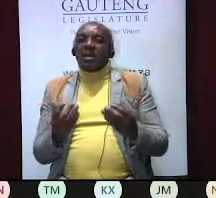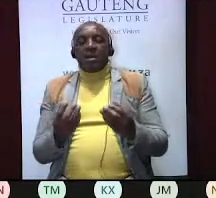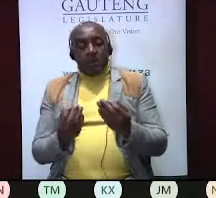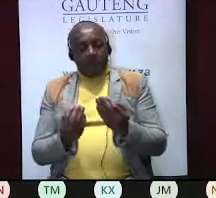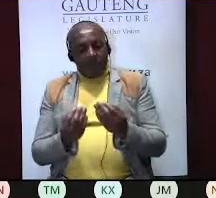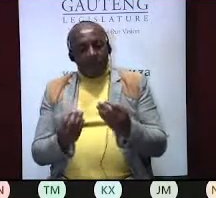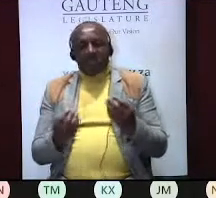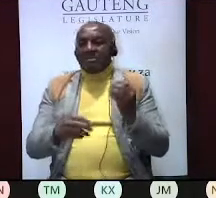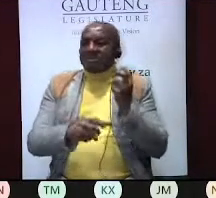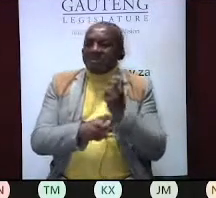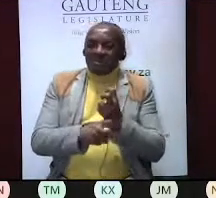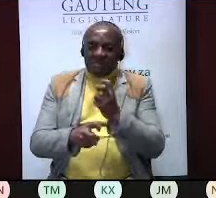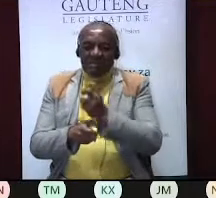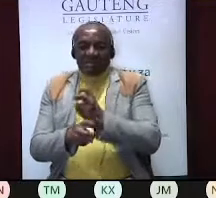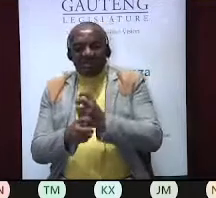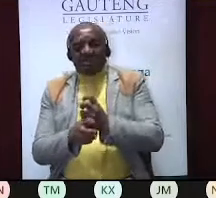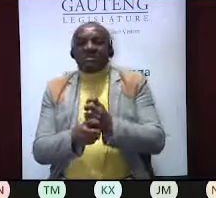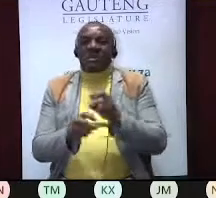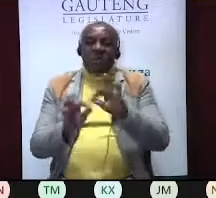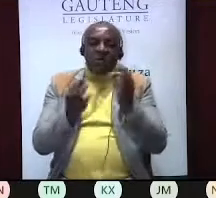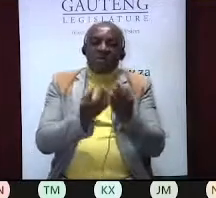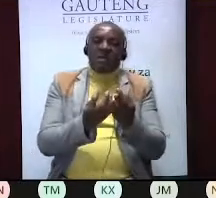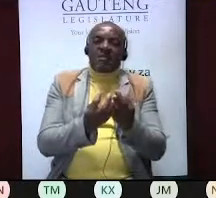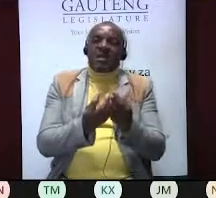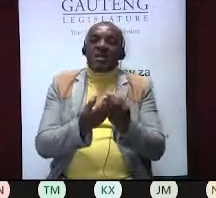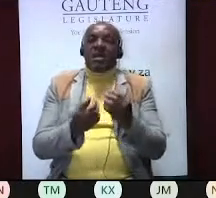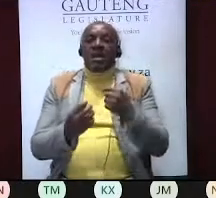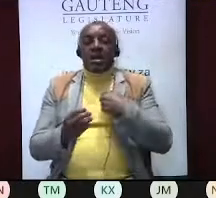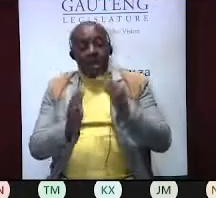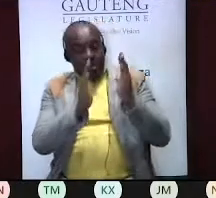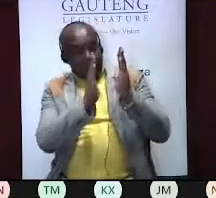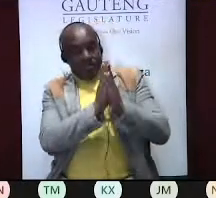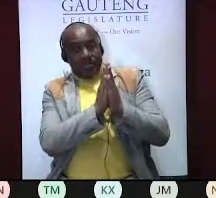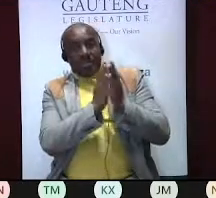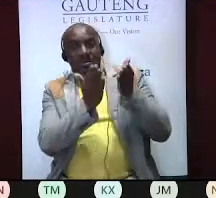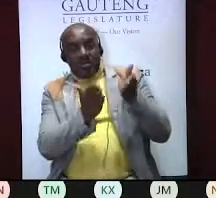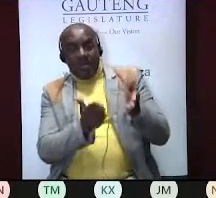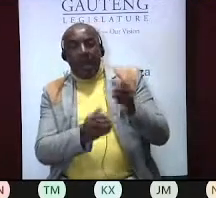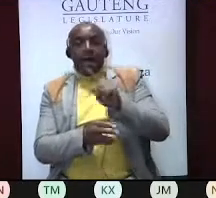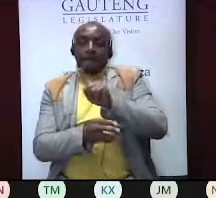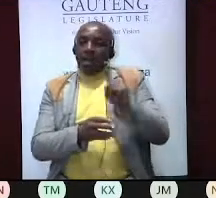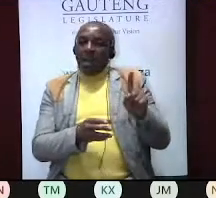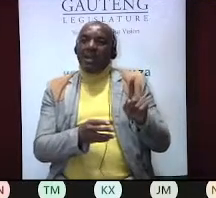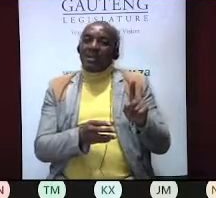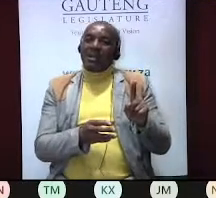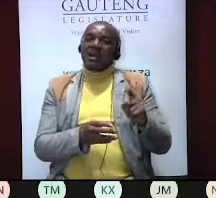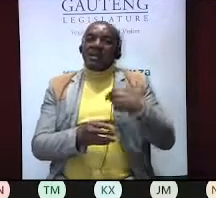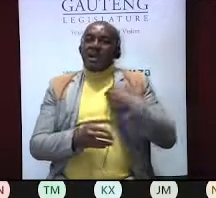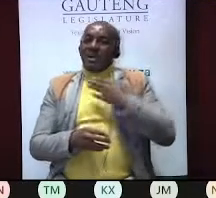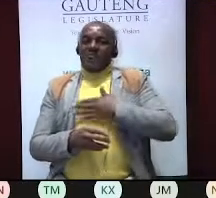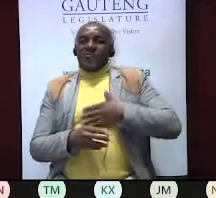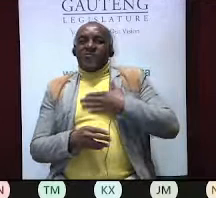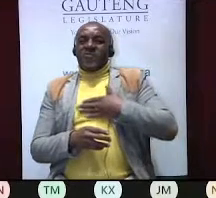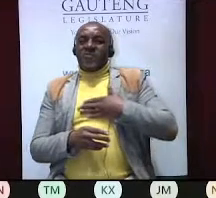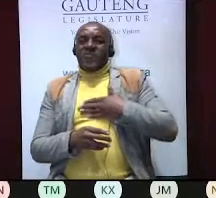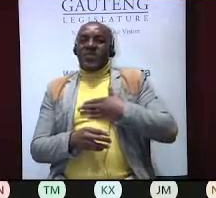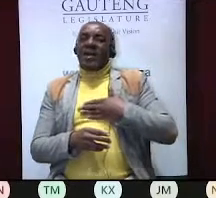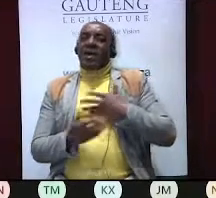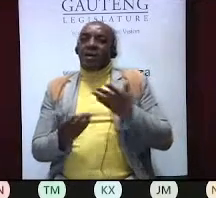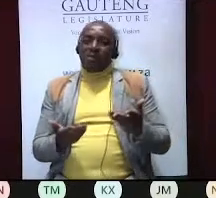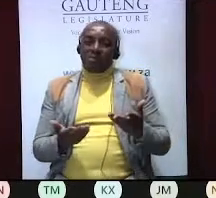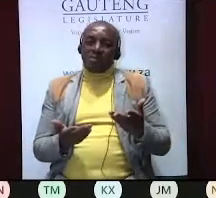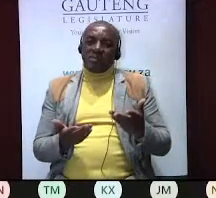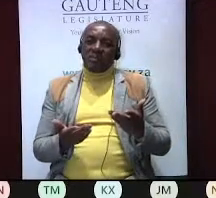been assisting them, for example, as a church. However, we feel that now we are no longer